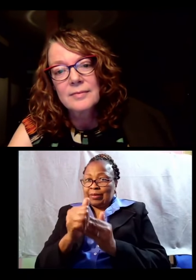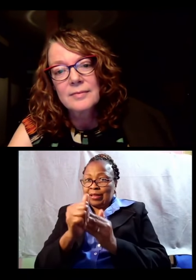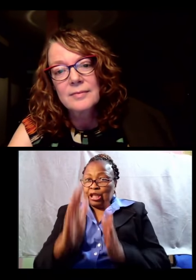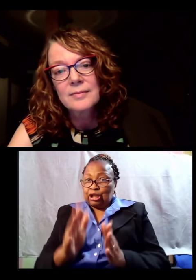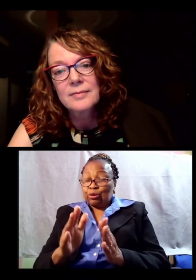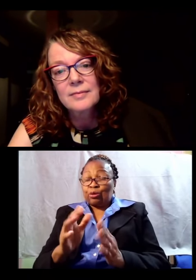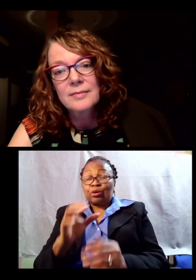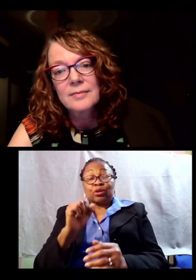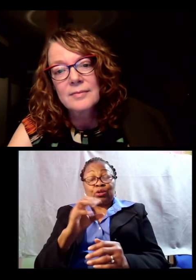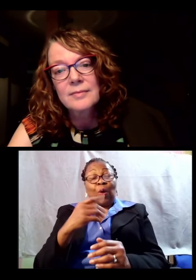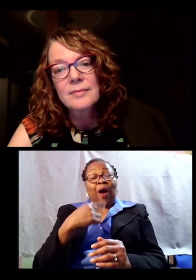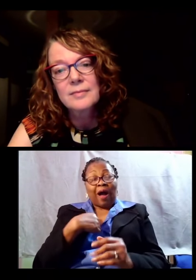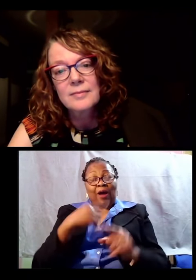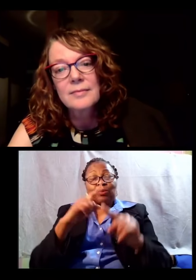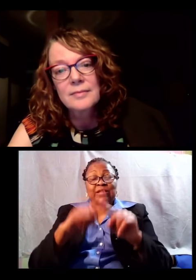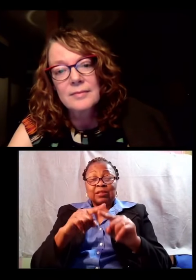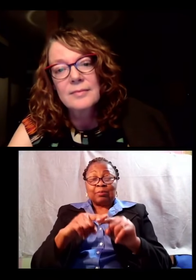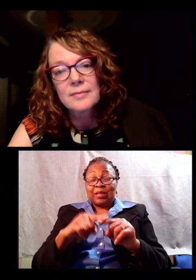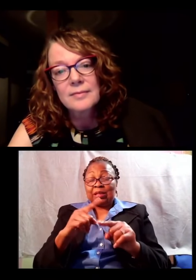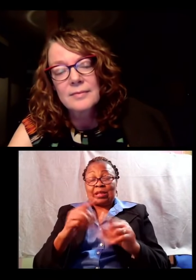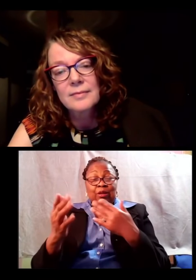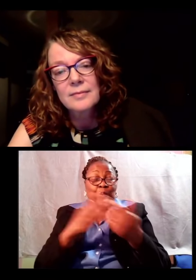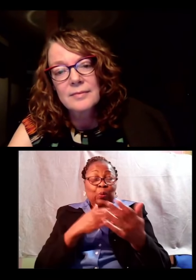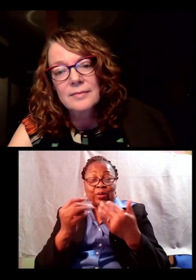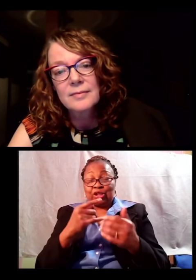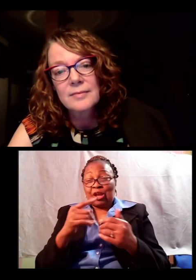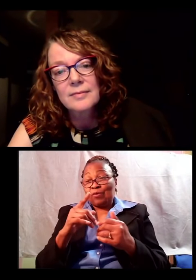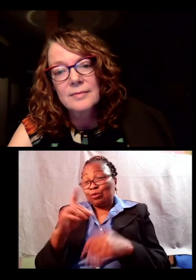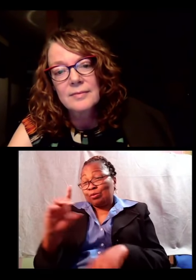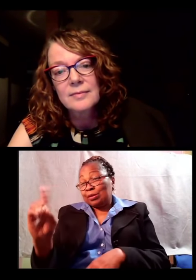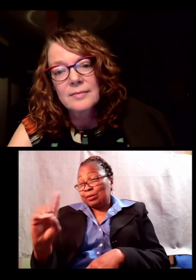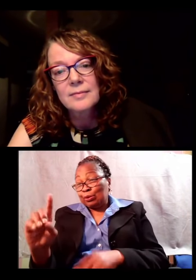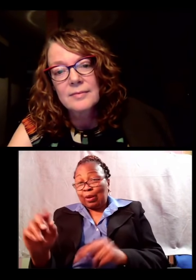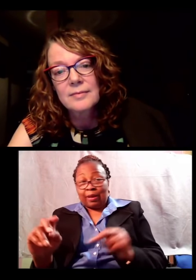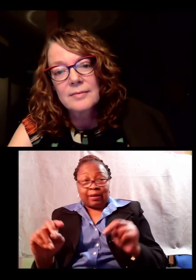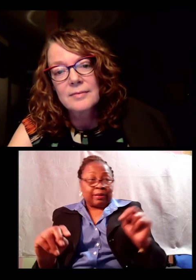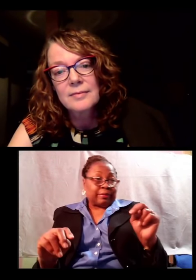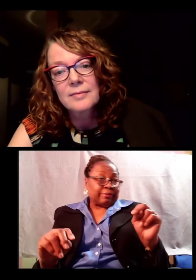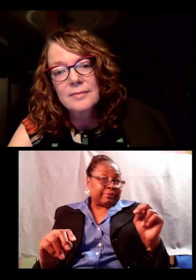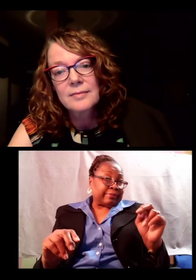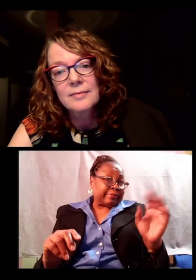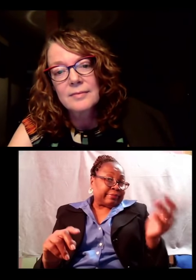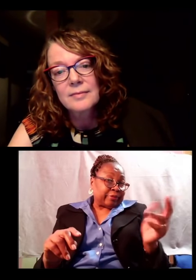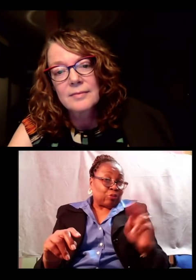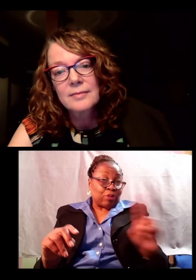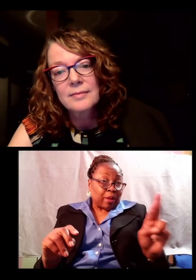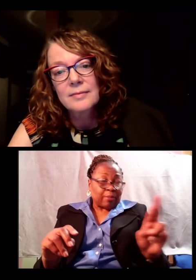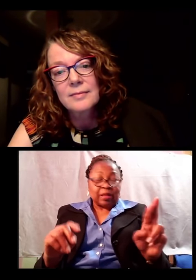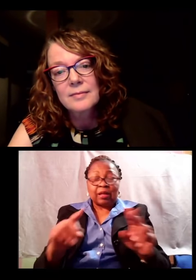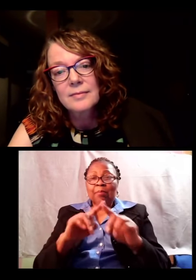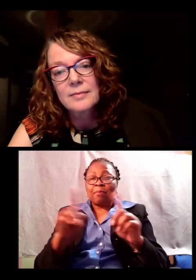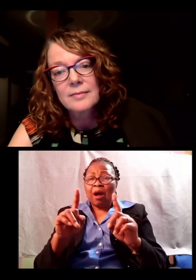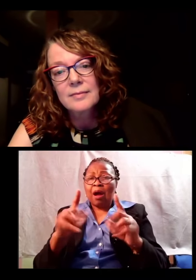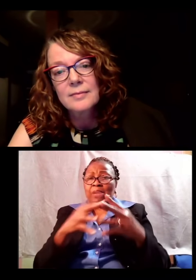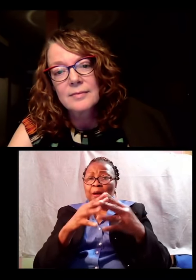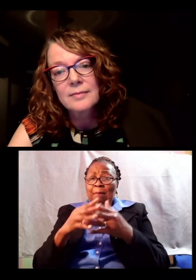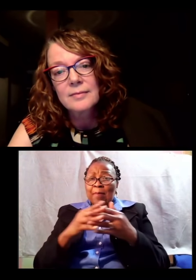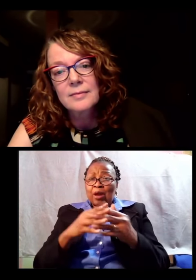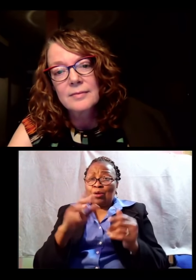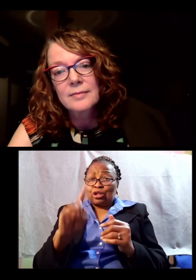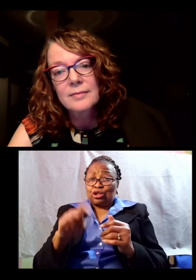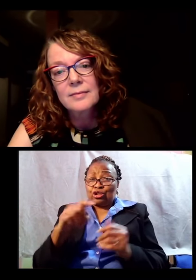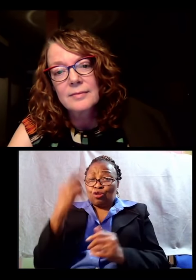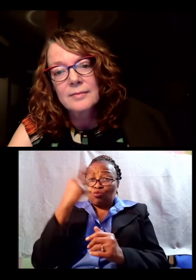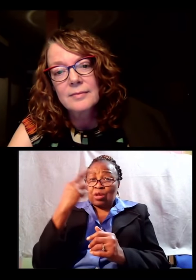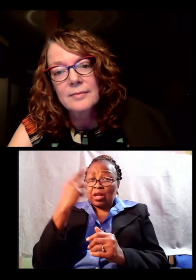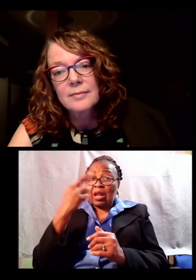that, whichever way it went. And Americans should realize that a lot of people in the world would like them to